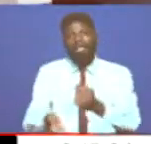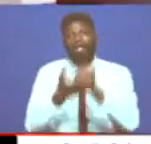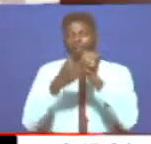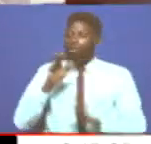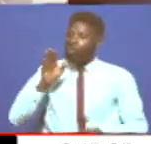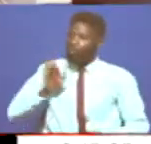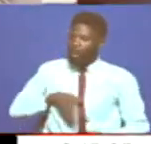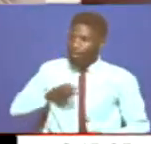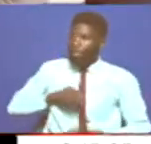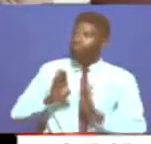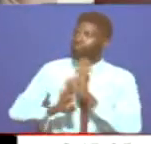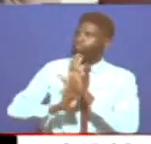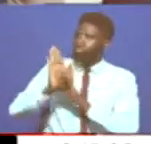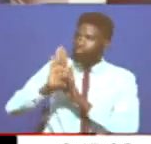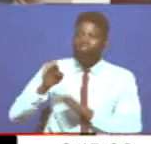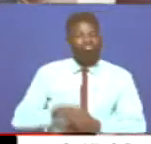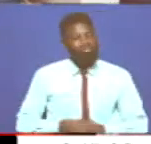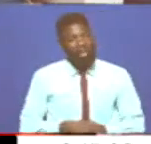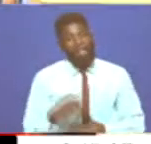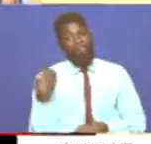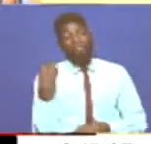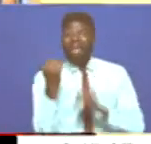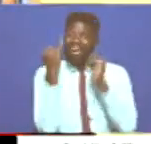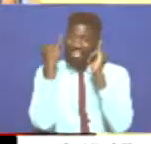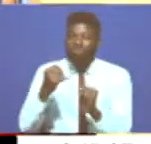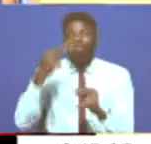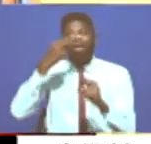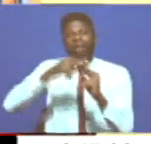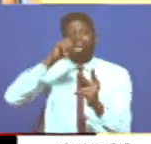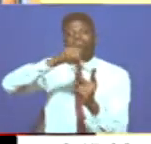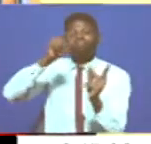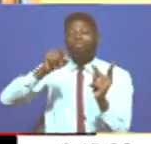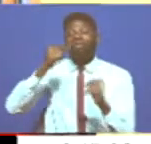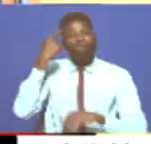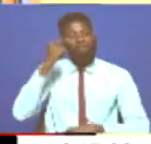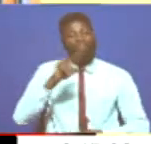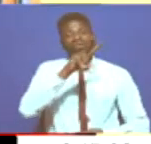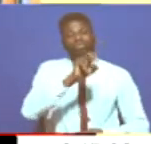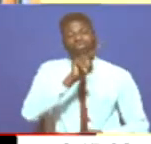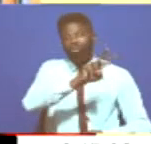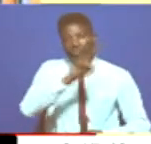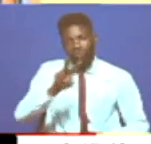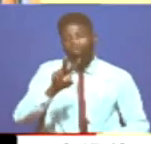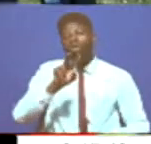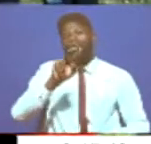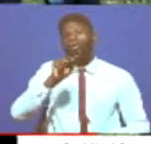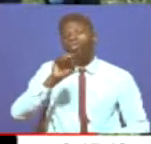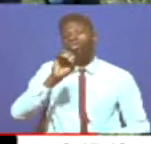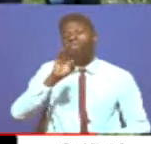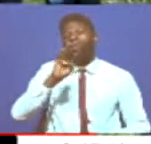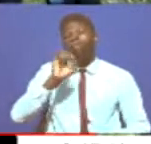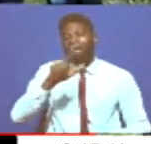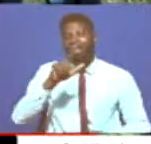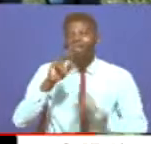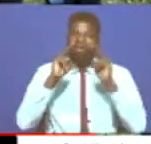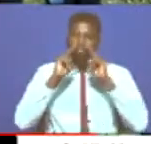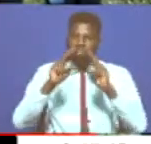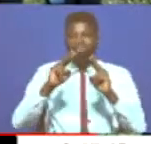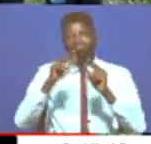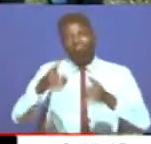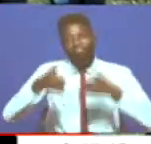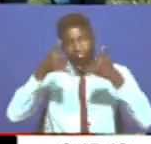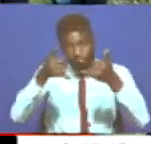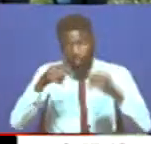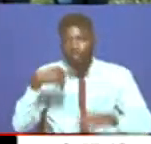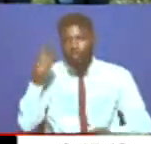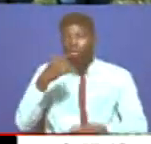feather on her hat is nomination for the 2022 Nobel Peace Prize by the American Friends Service Committee